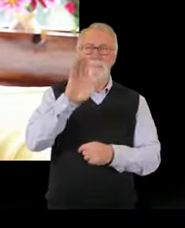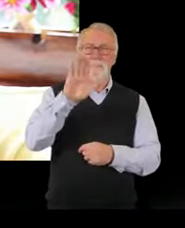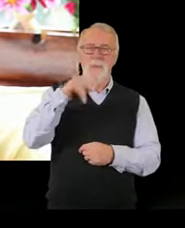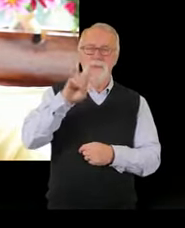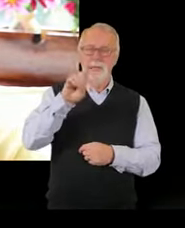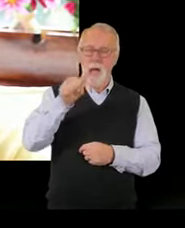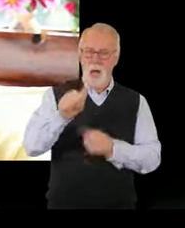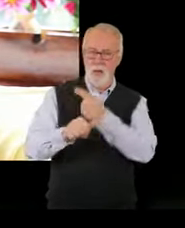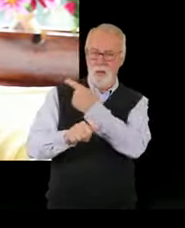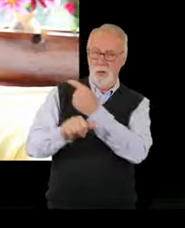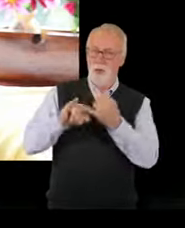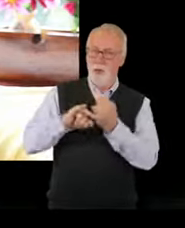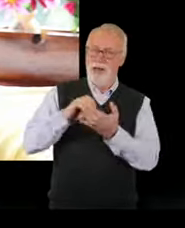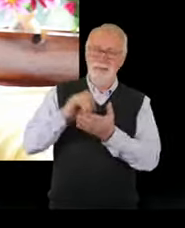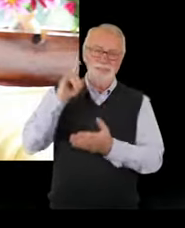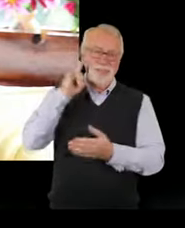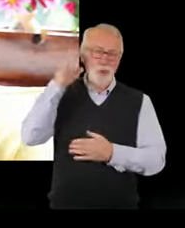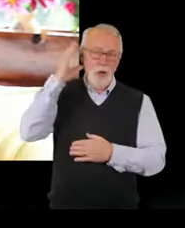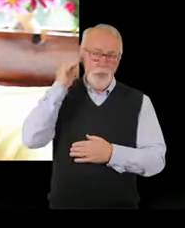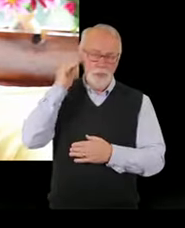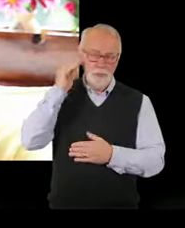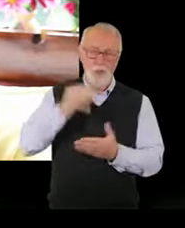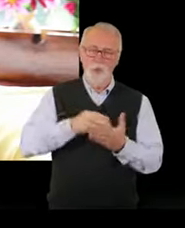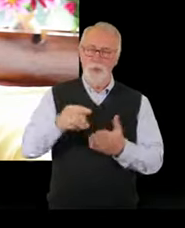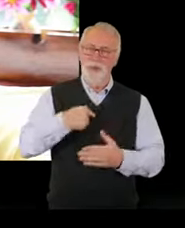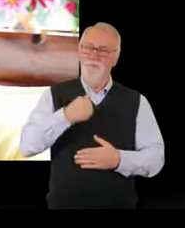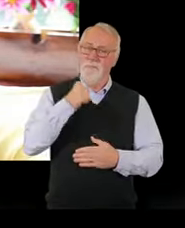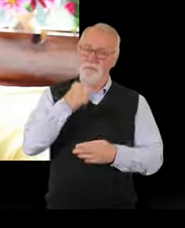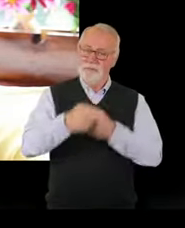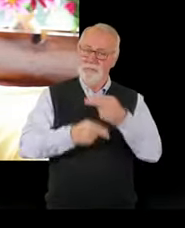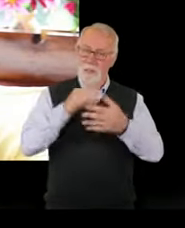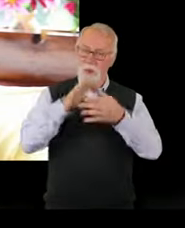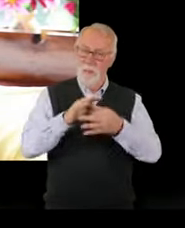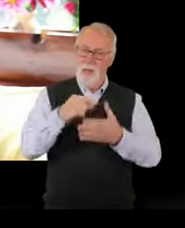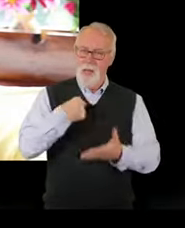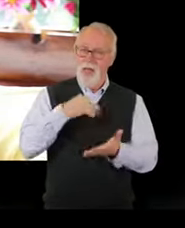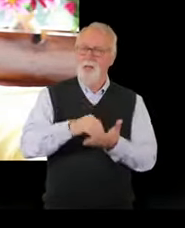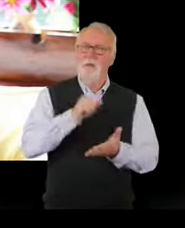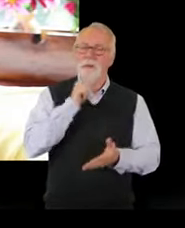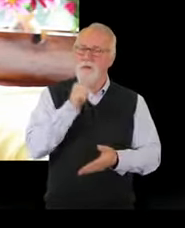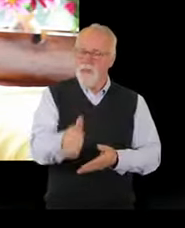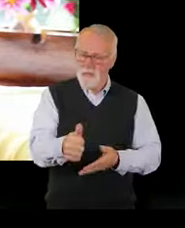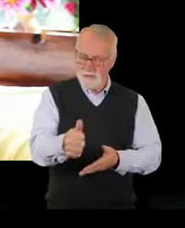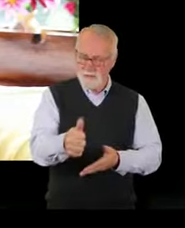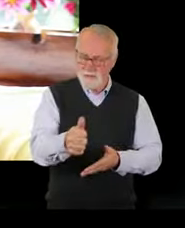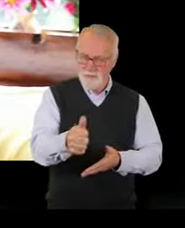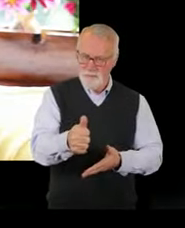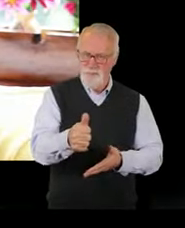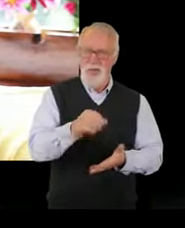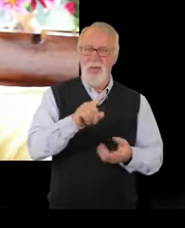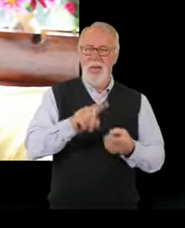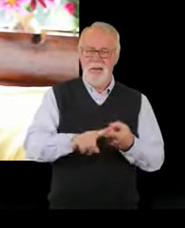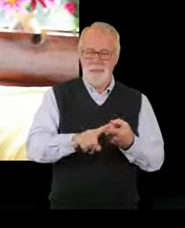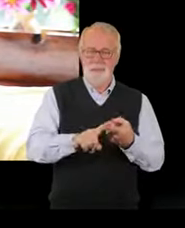what may be available to help me. And she was very, very meticulous and just